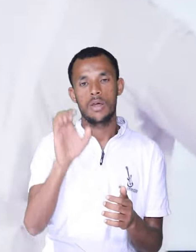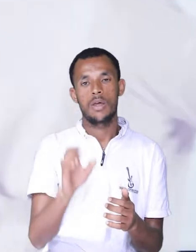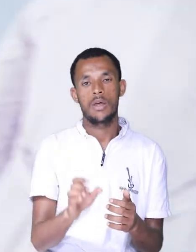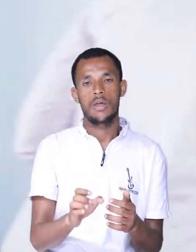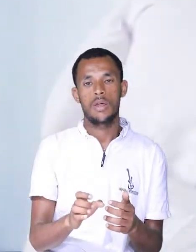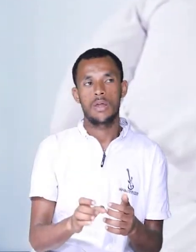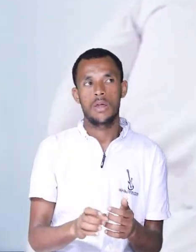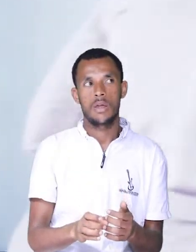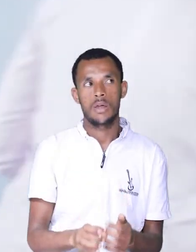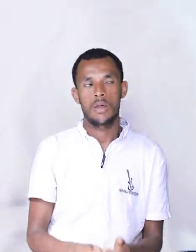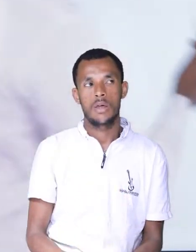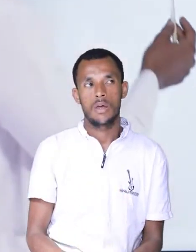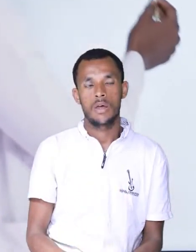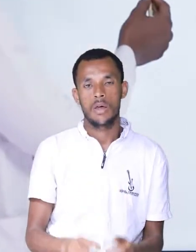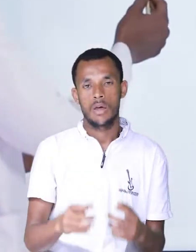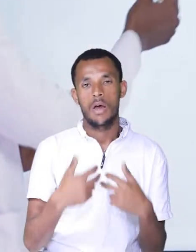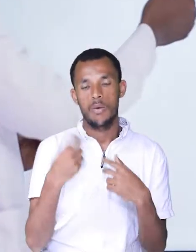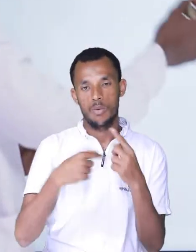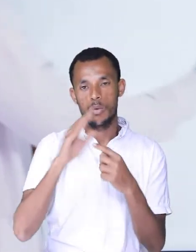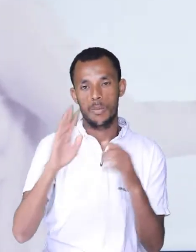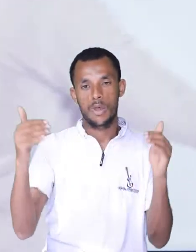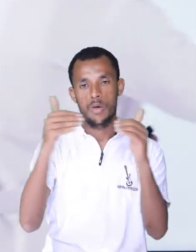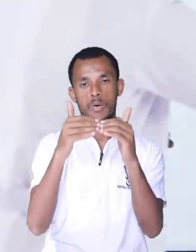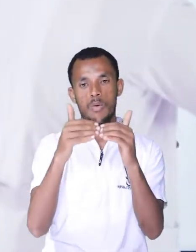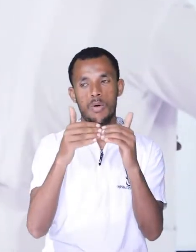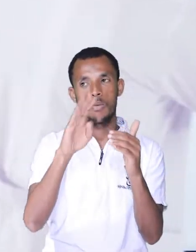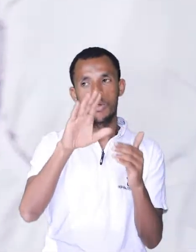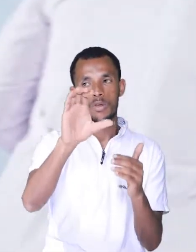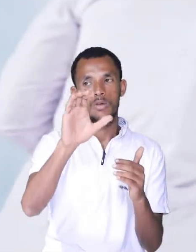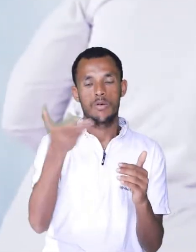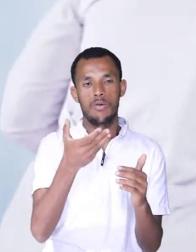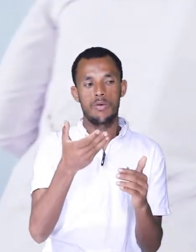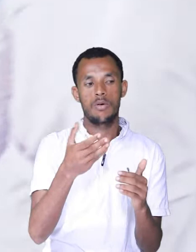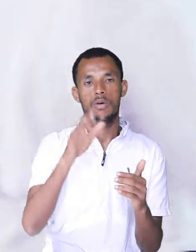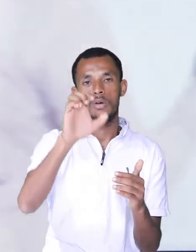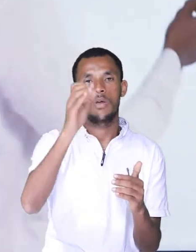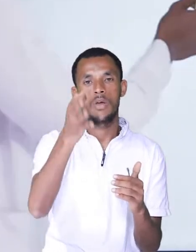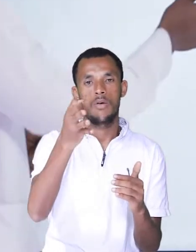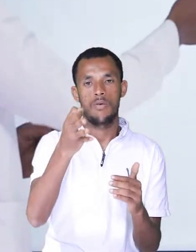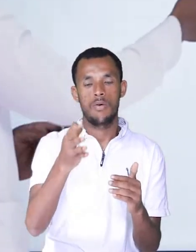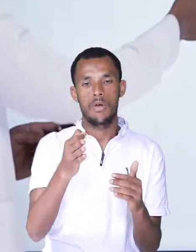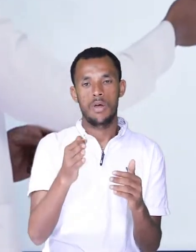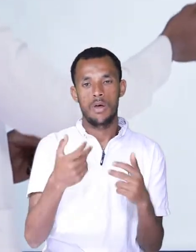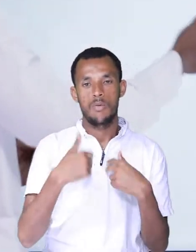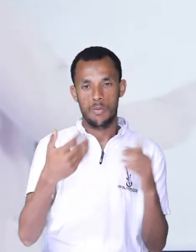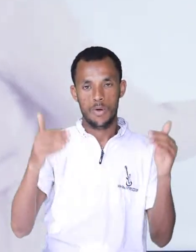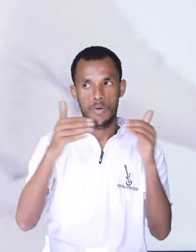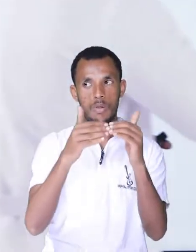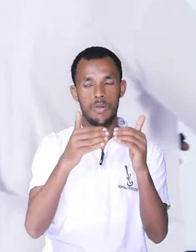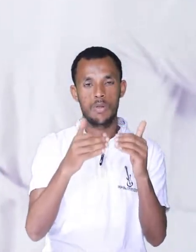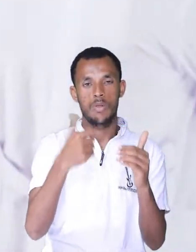AB over DE, have to be equal to BC over EF, have to be equal